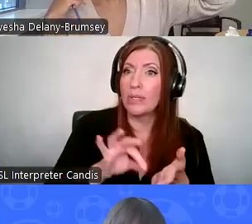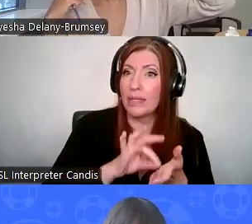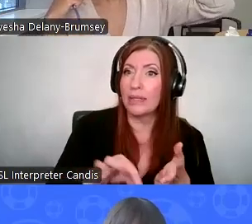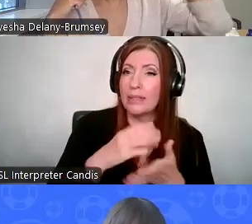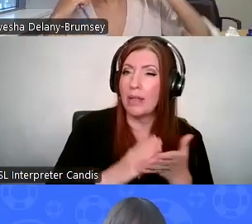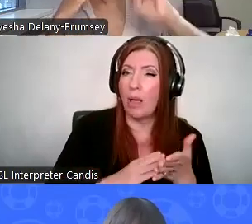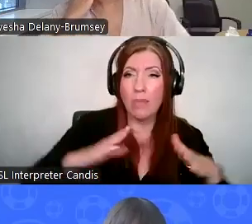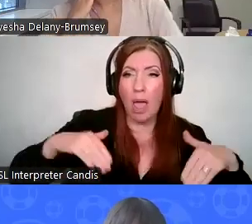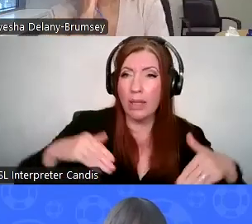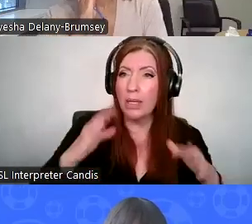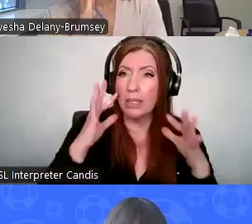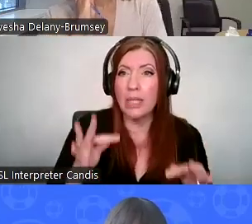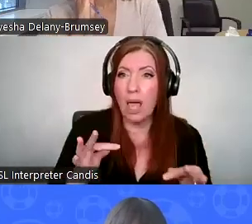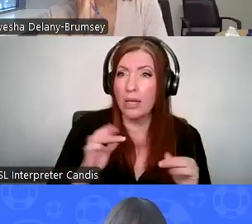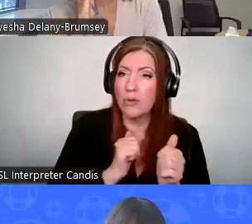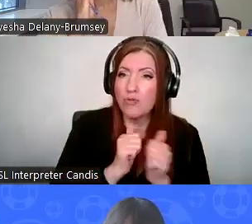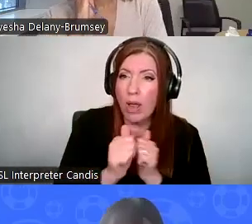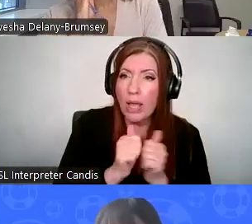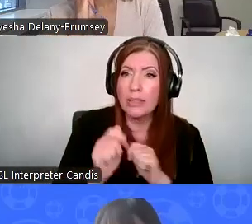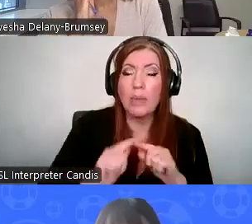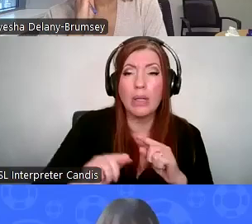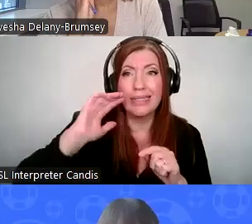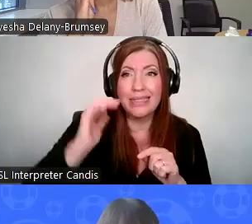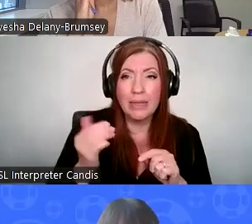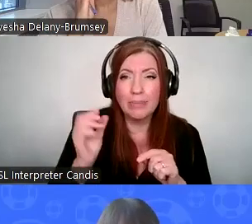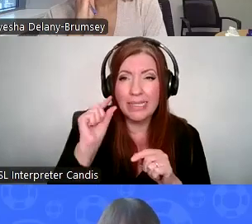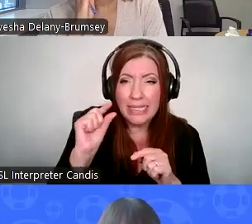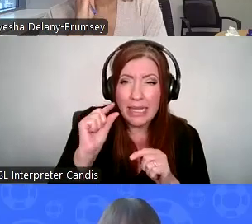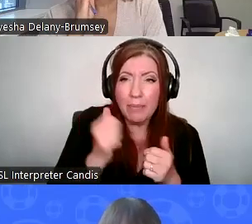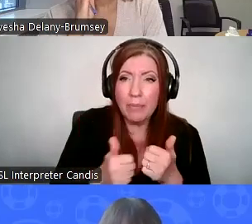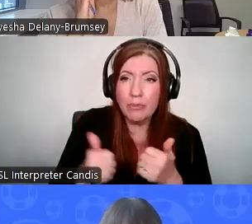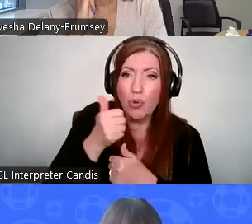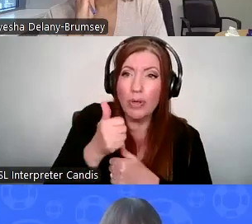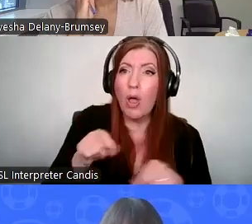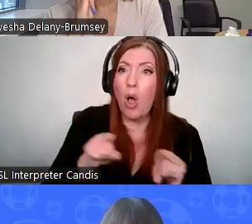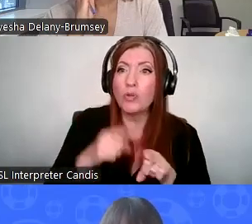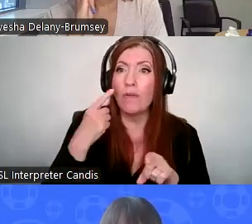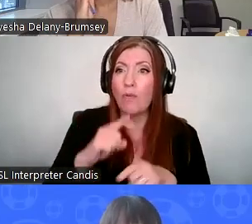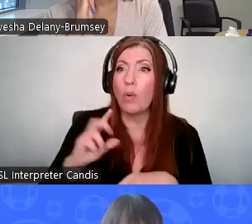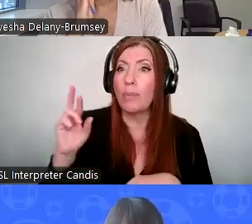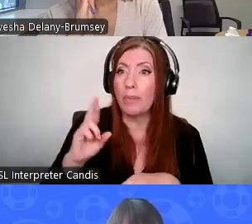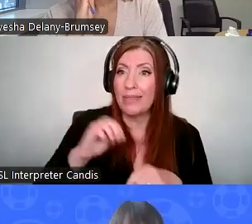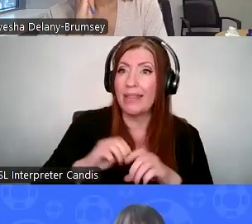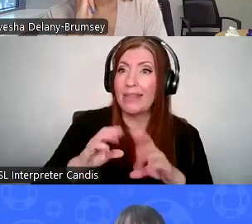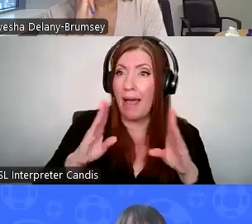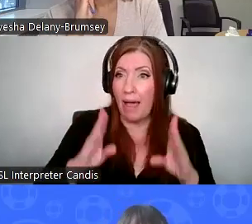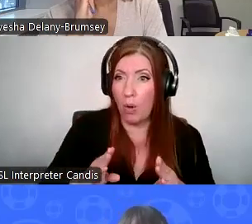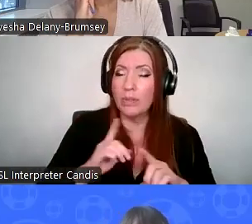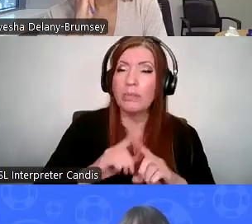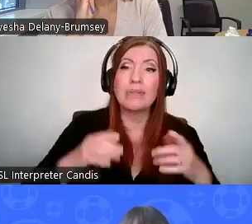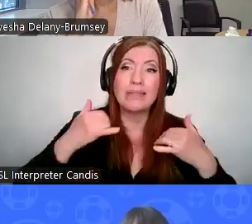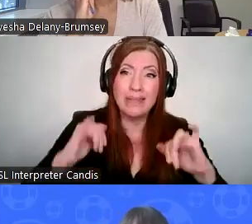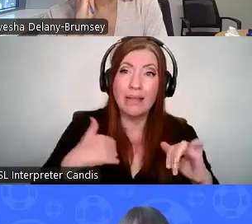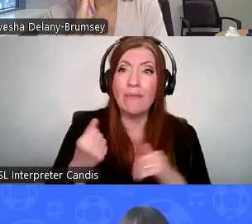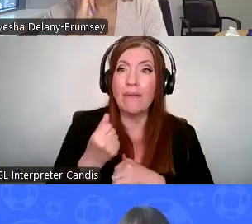uncalled races, but it's looking like it will be a slim majority also for the Republicans in the House, but we still do have a few